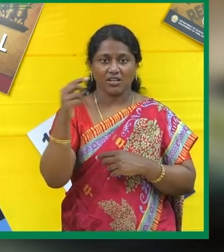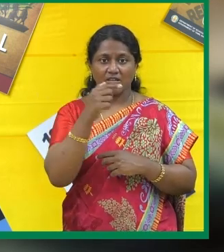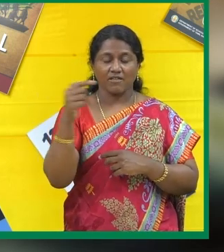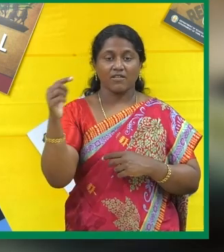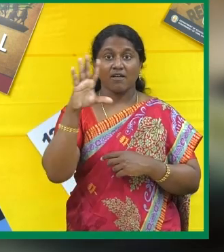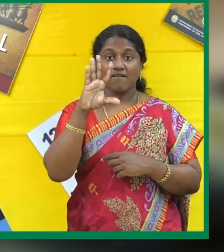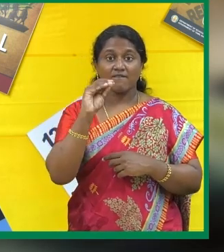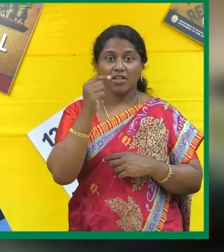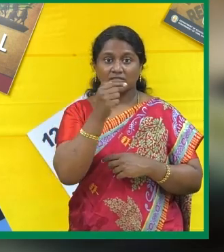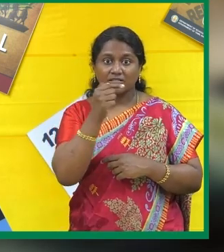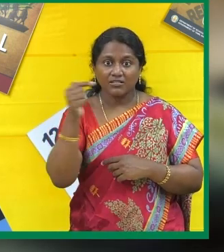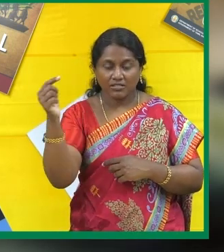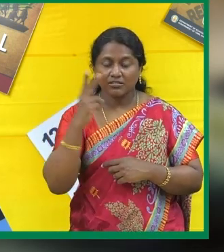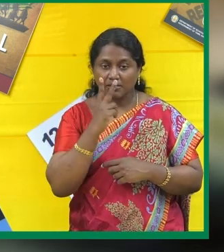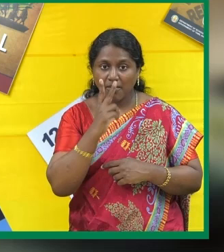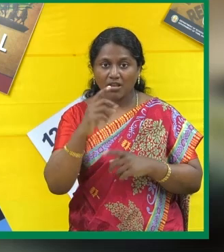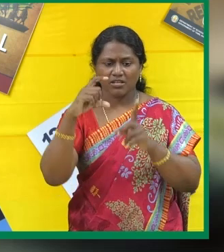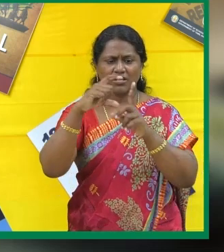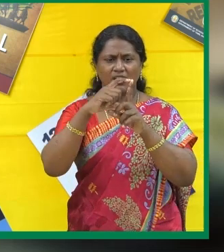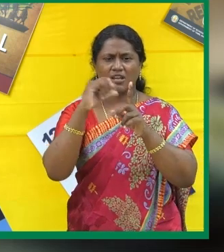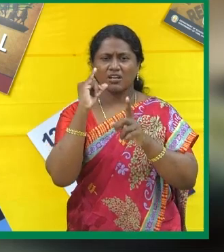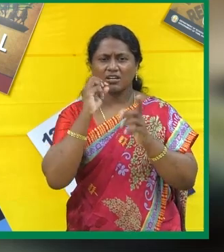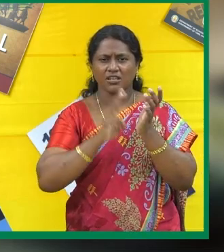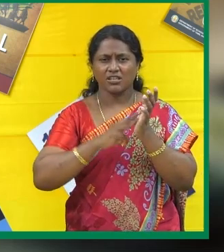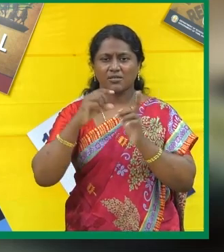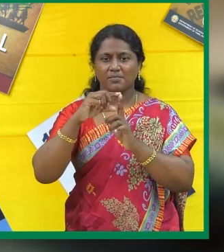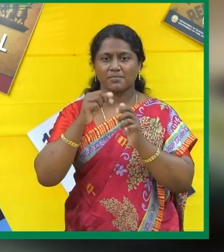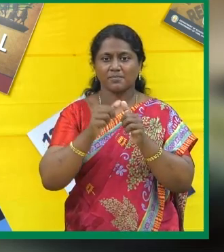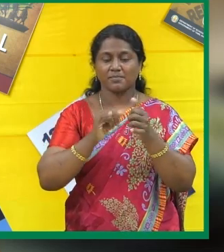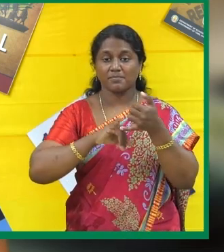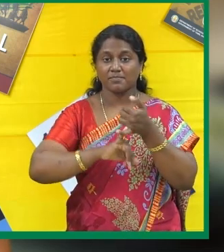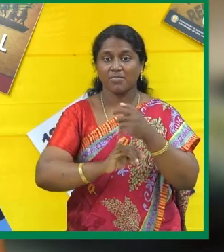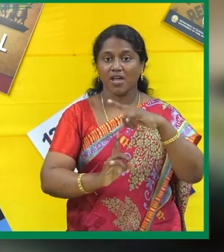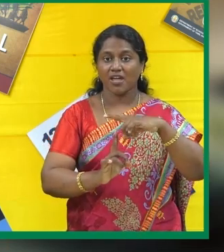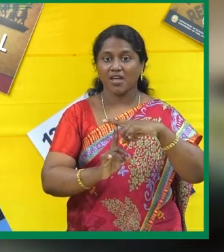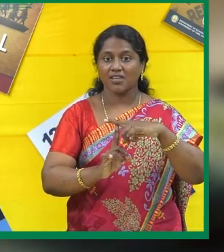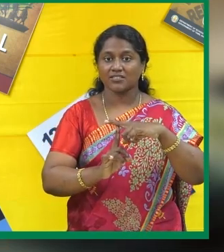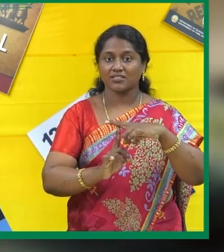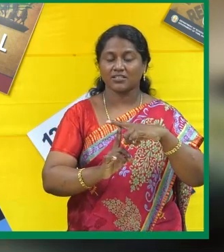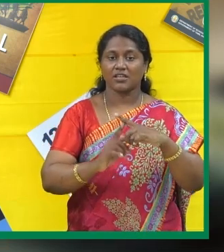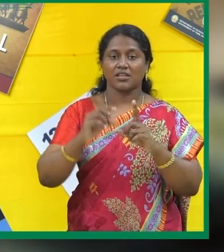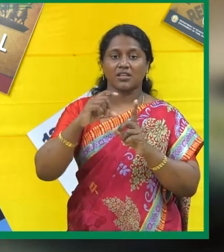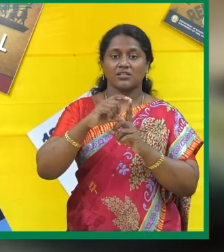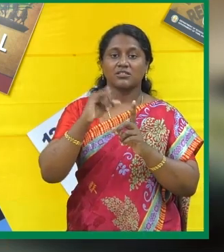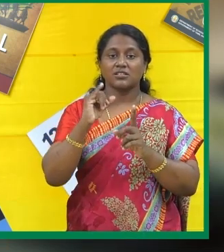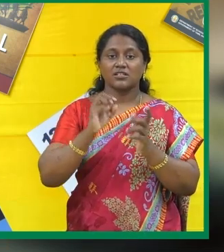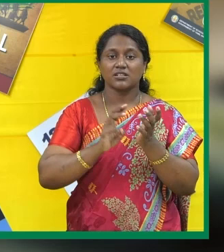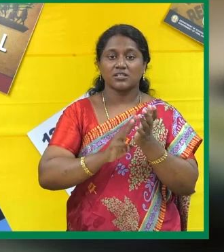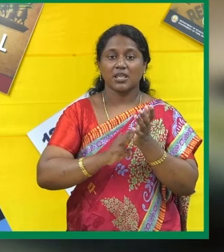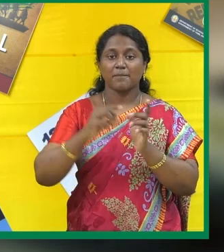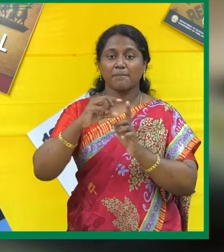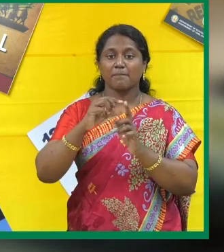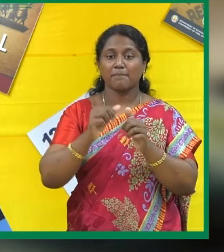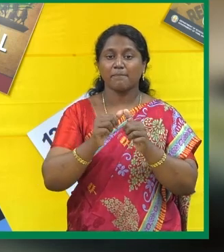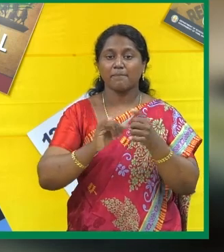top, fifth line. In the dim past, nor holding back in fear. In the dim past, nor